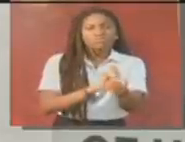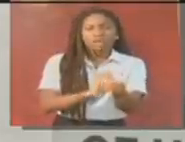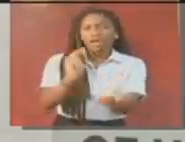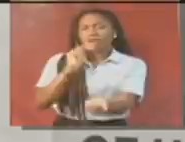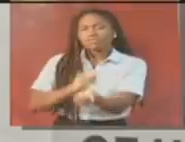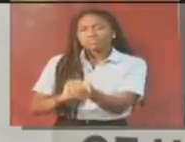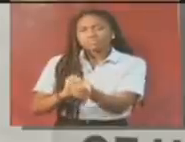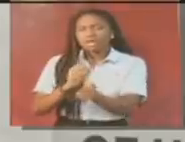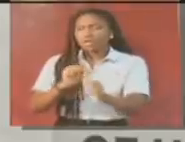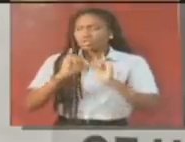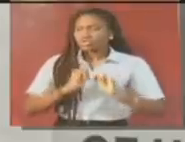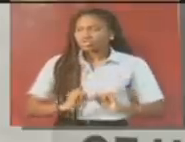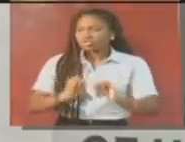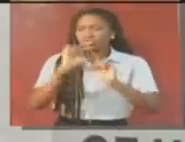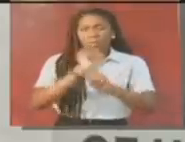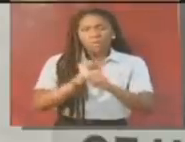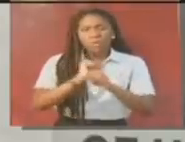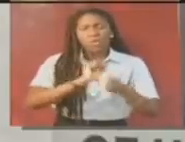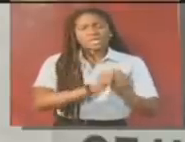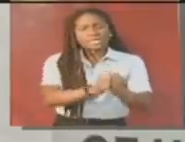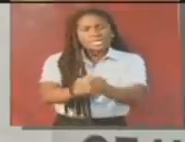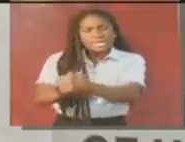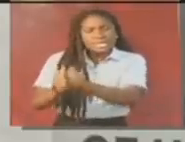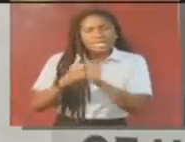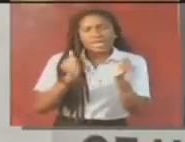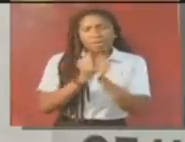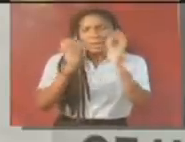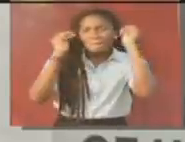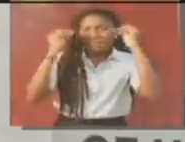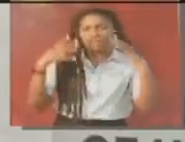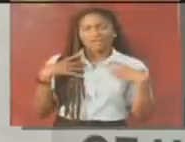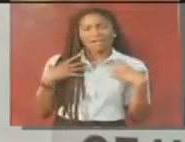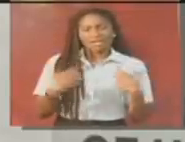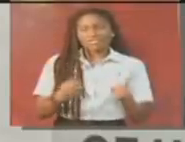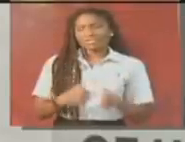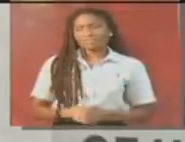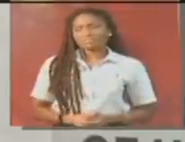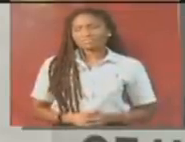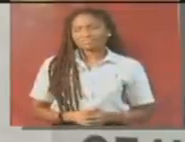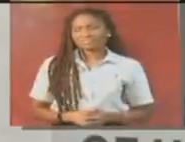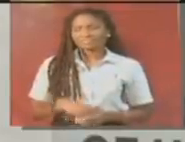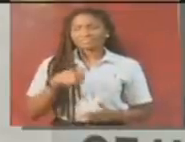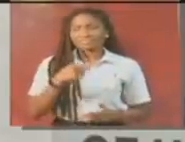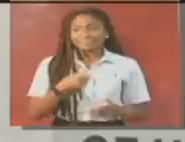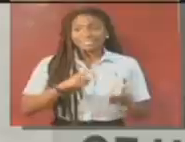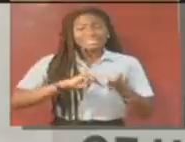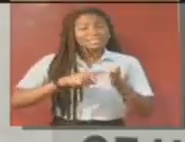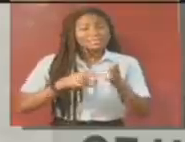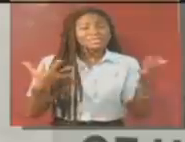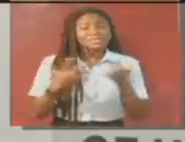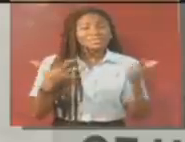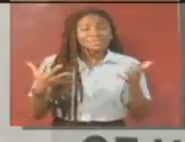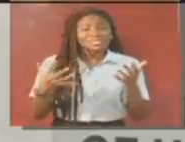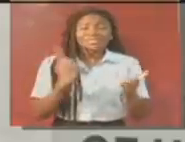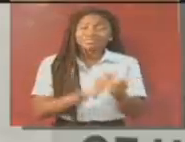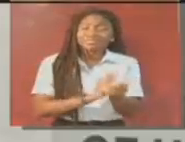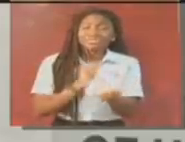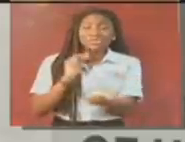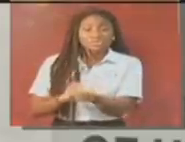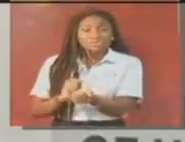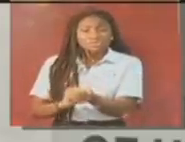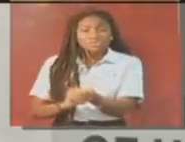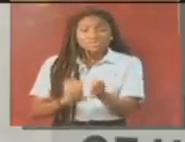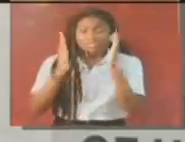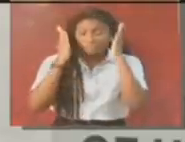who continue to work together with the Ministry of Health. This collaboration emphasized the level of commitment and